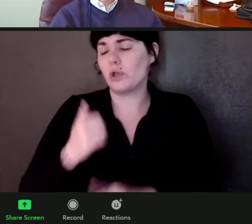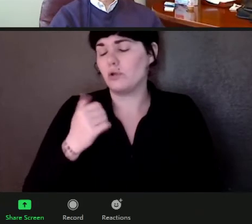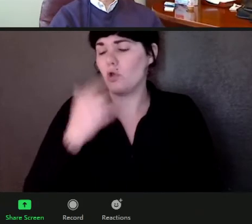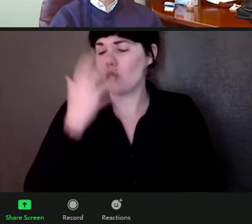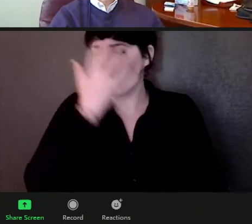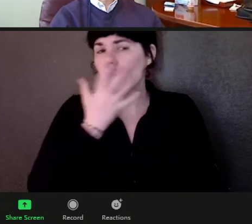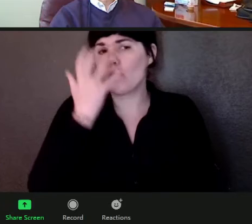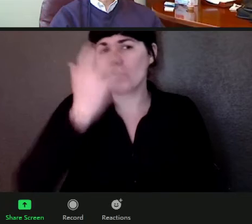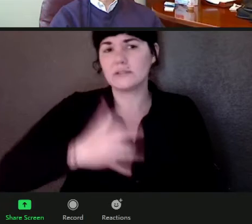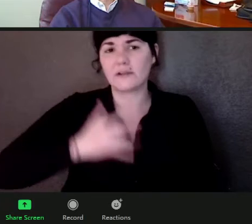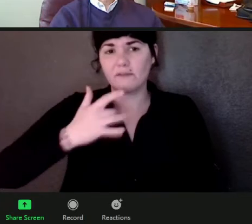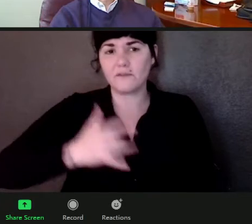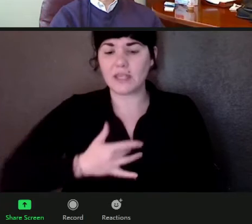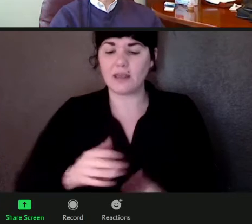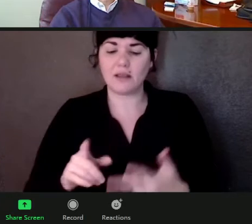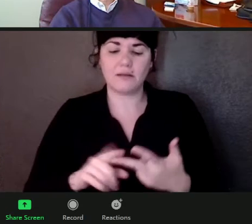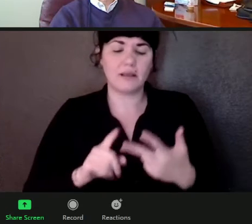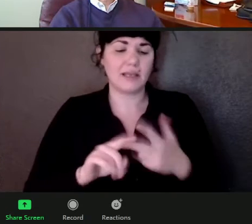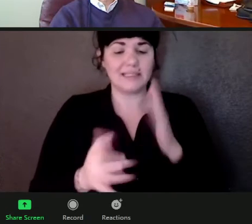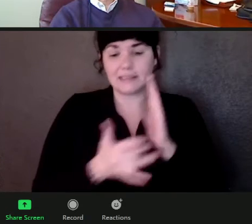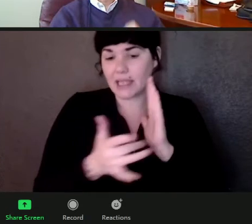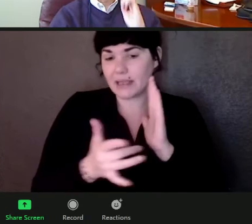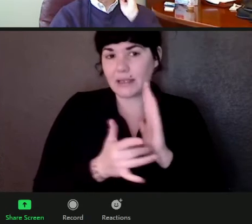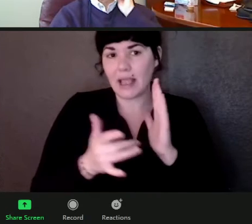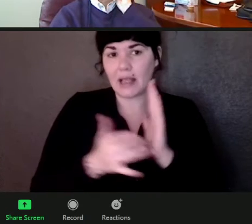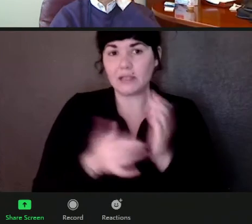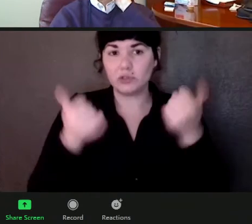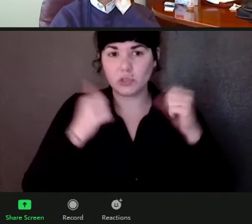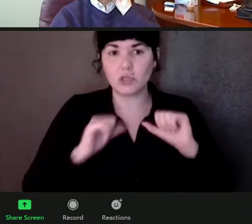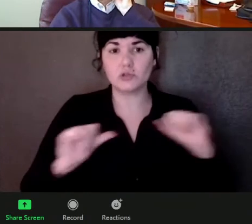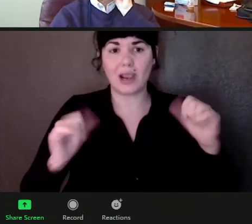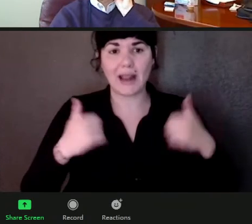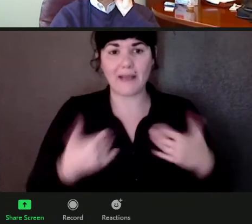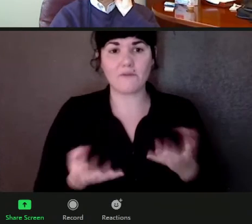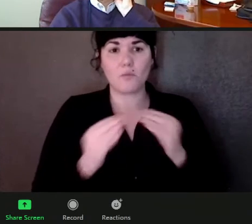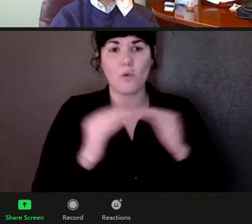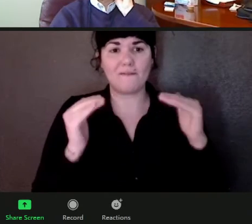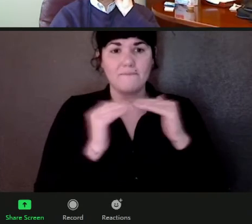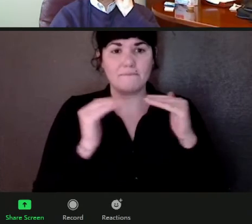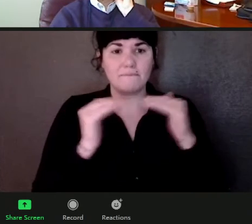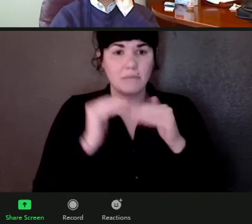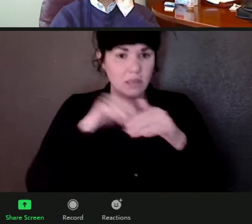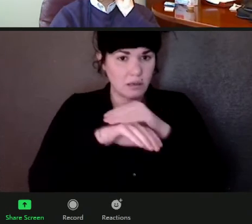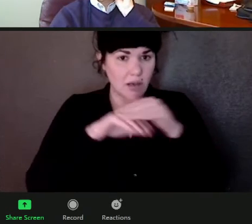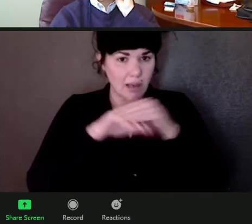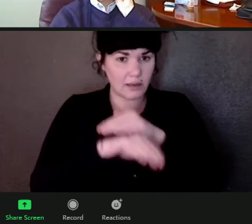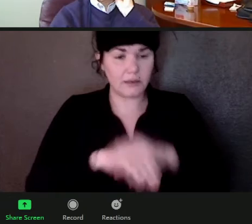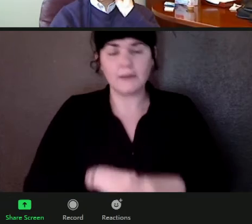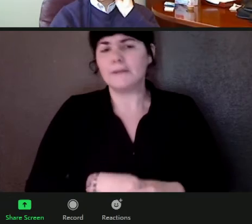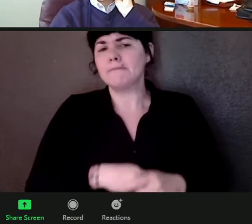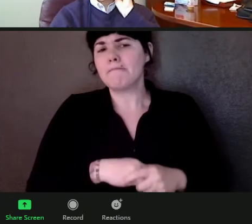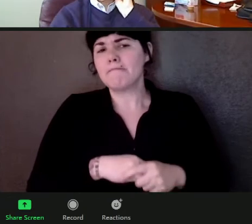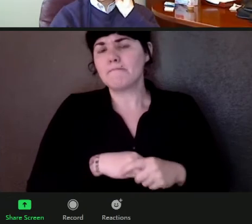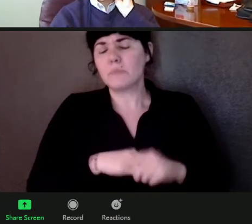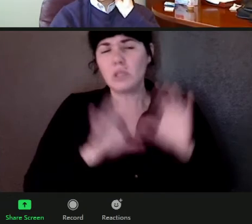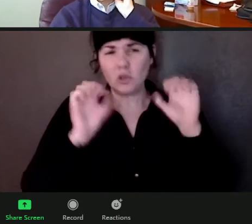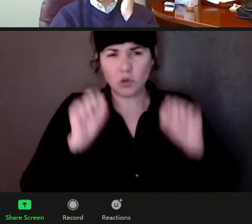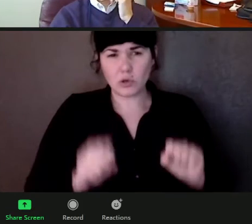divide, we're glad to see all of these opportunities through this funding. Can you give some ballpark figures?